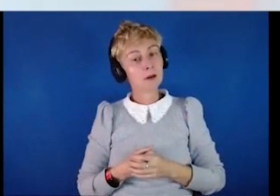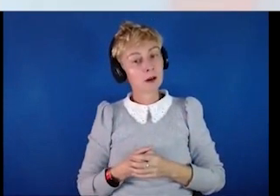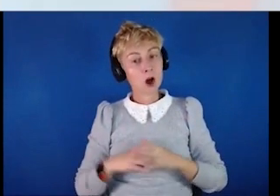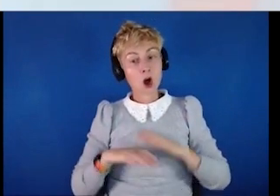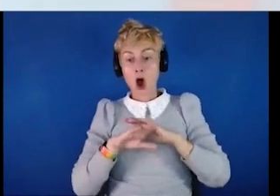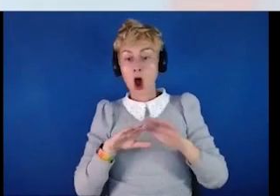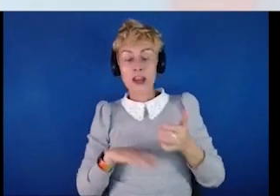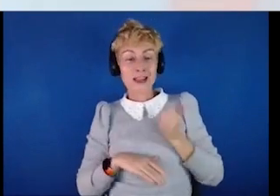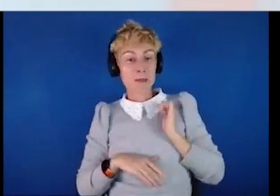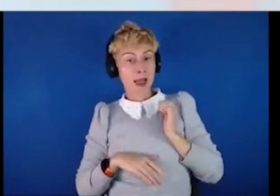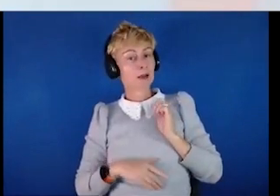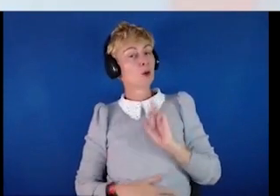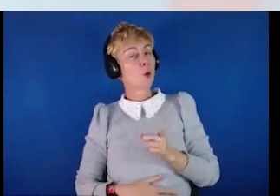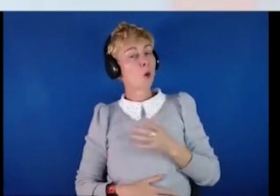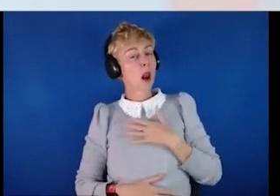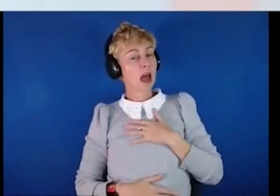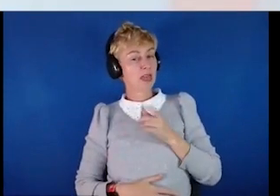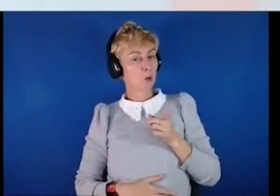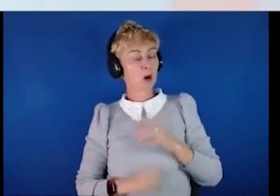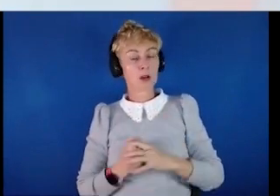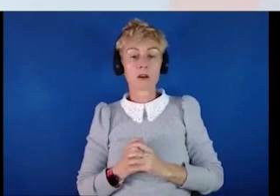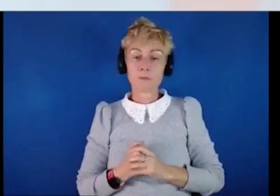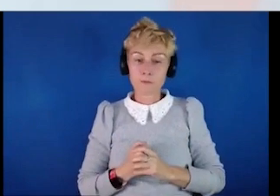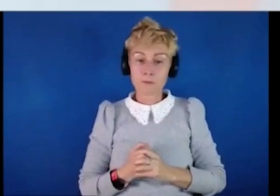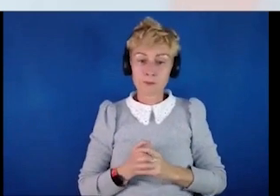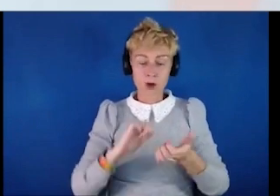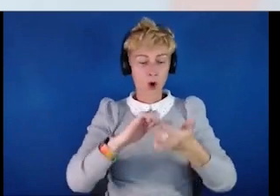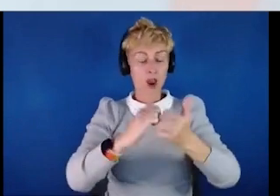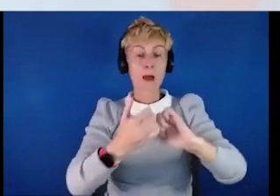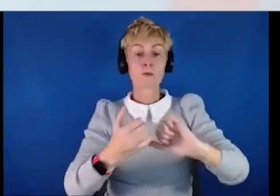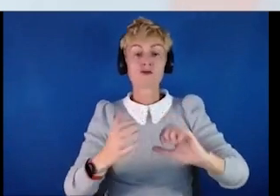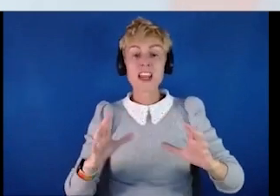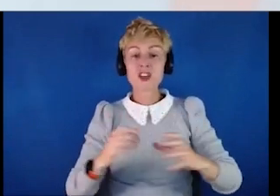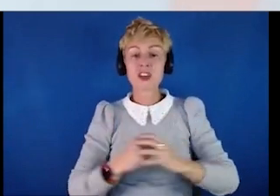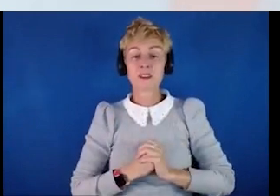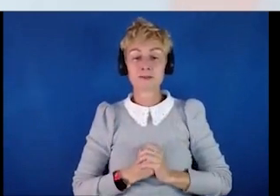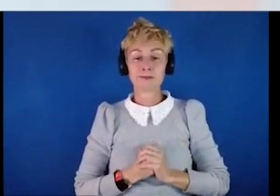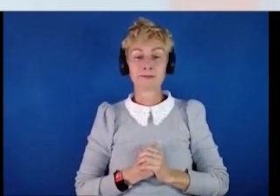unexpected, I love that one, collaboration,